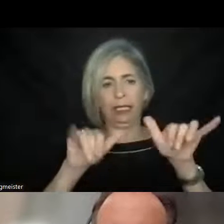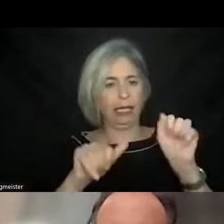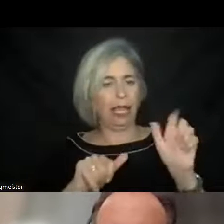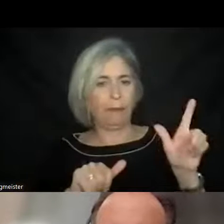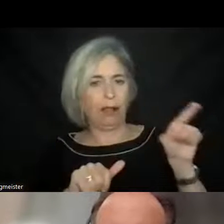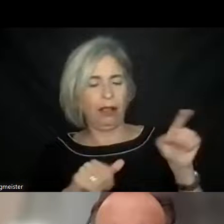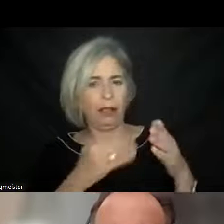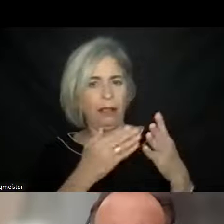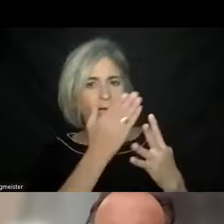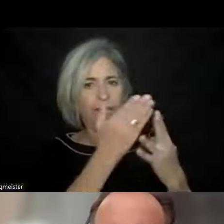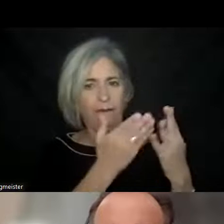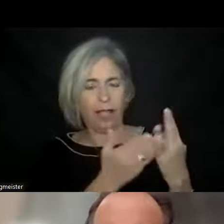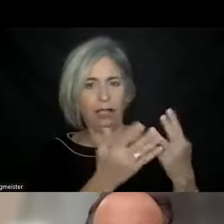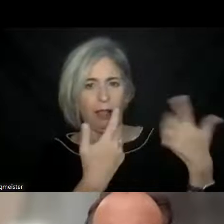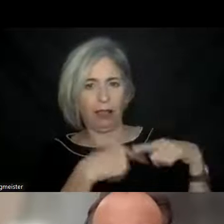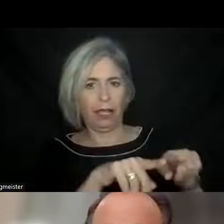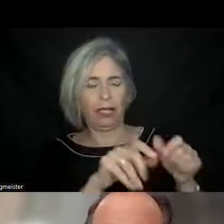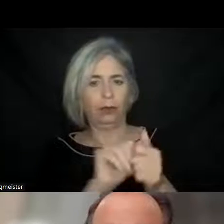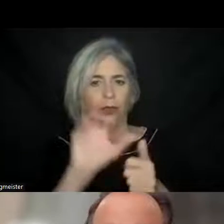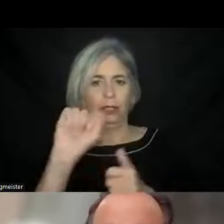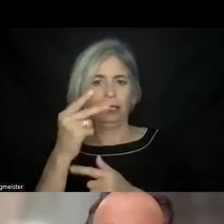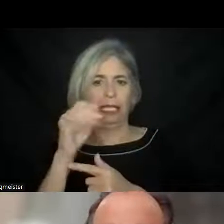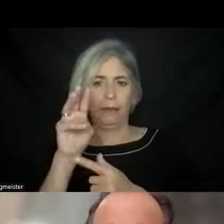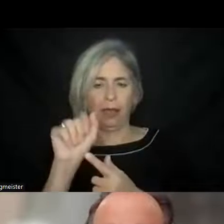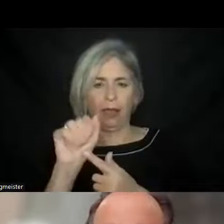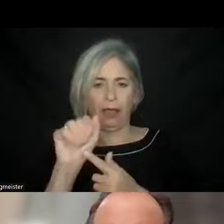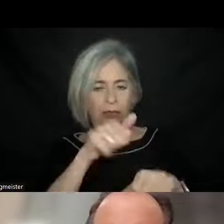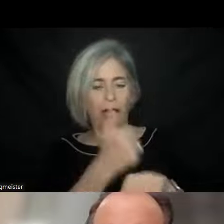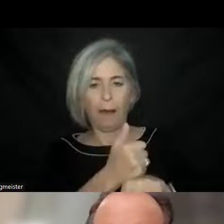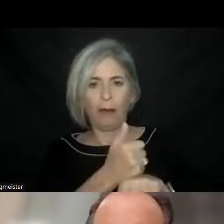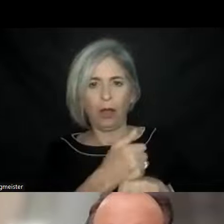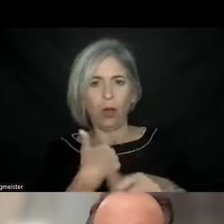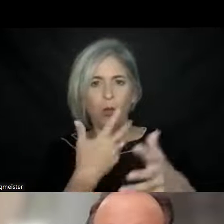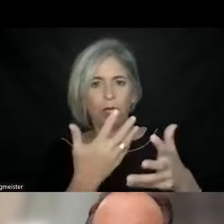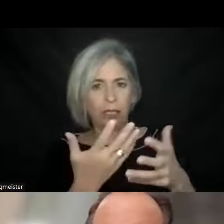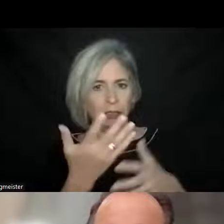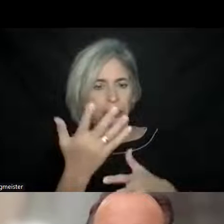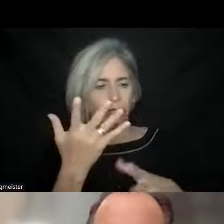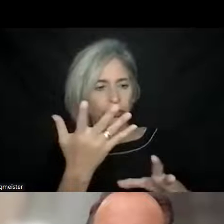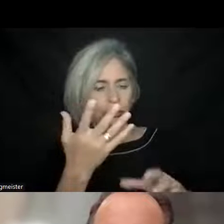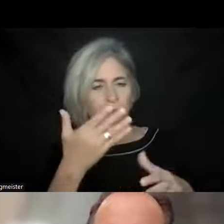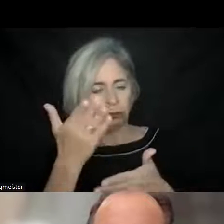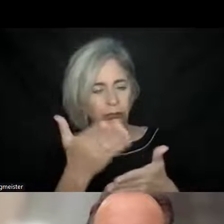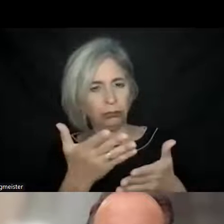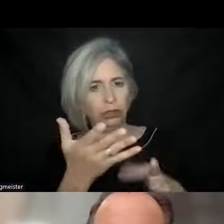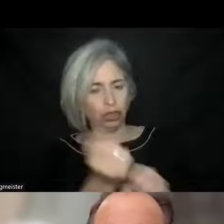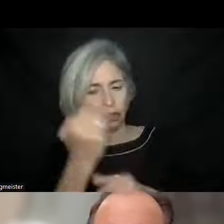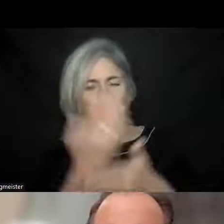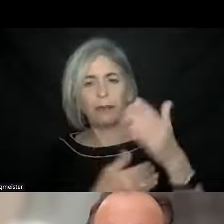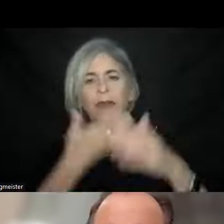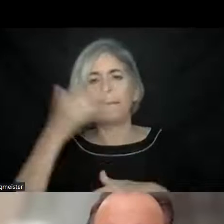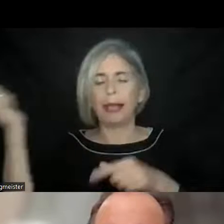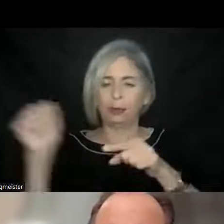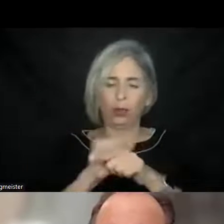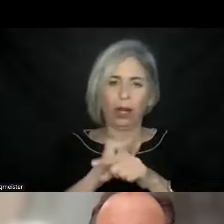aligns with the schema that was implemented. We actually took some of the best practices from NIST, which is a